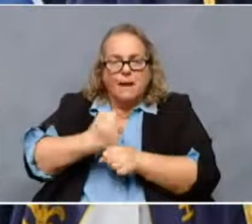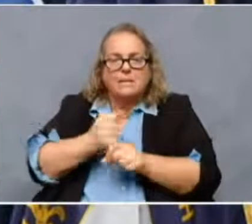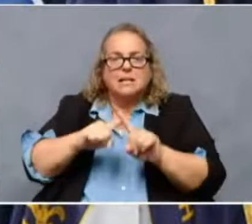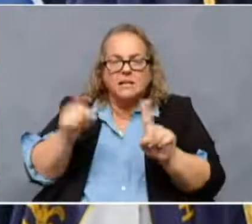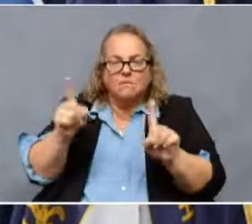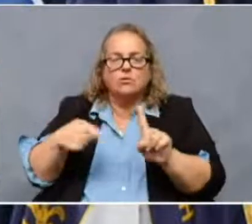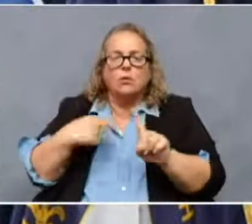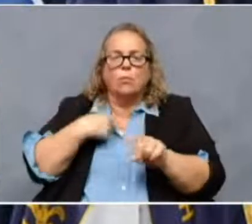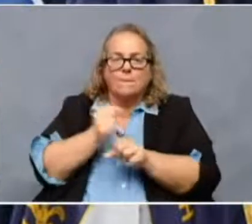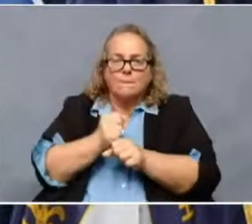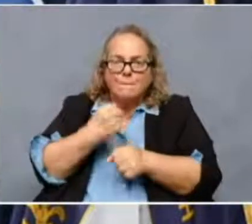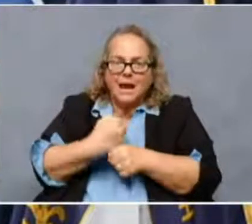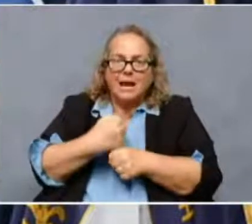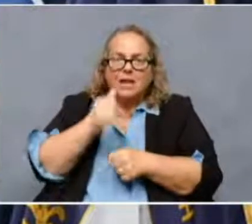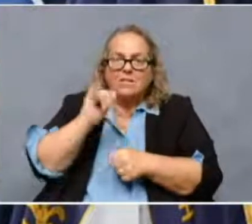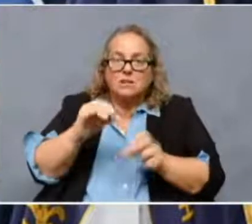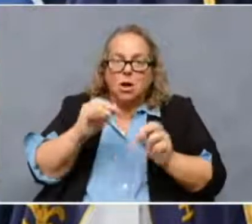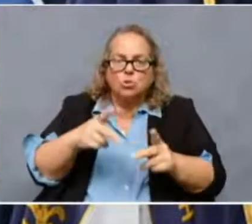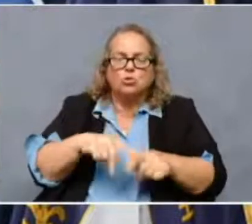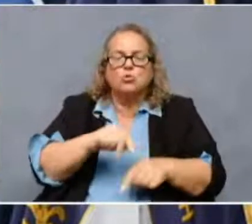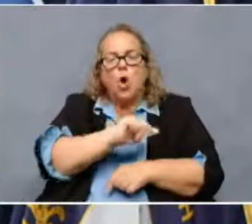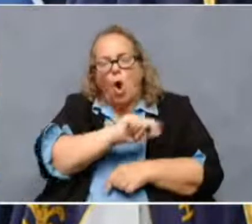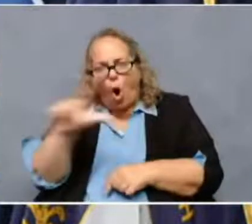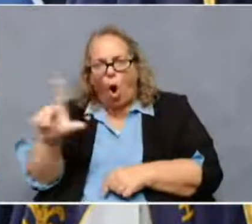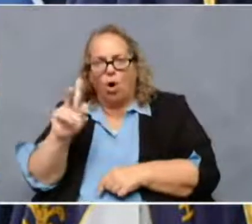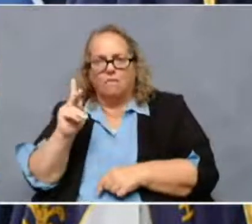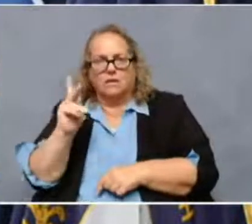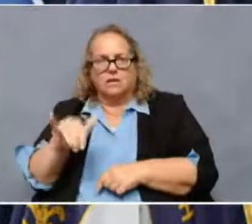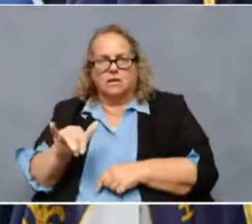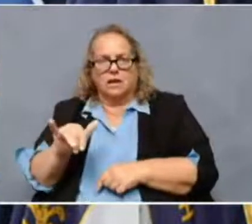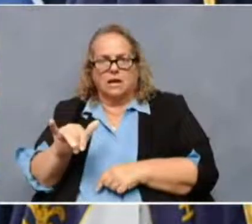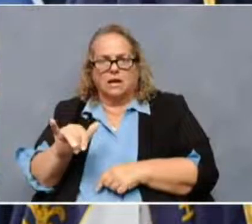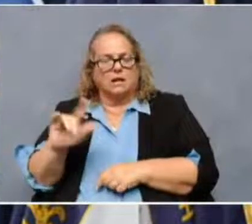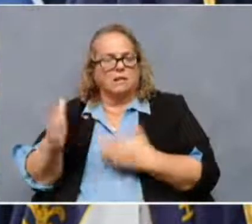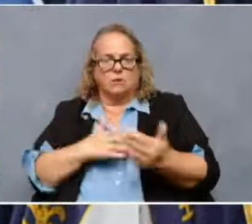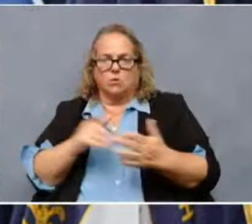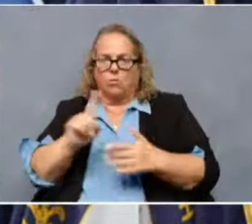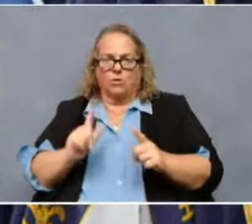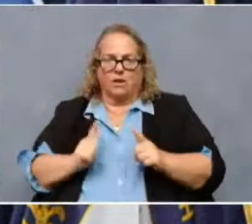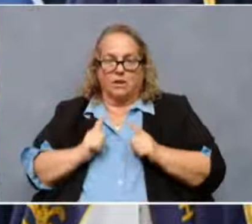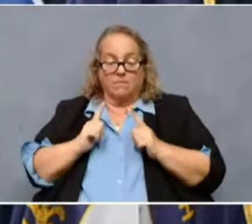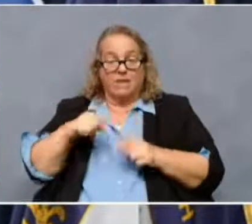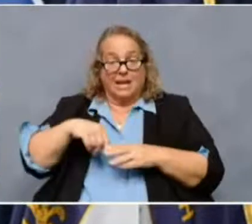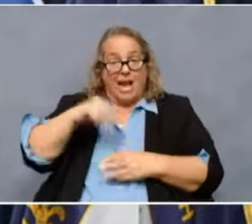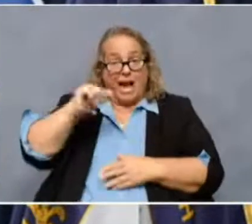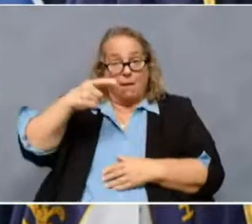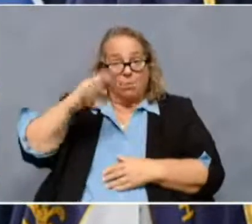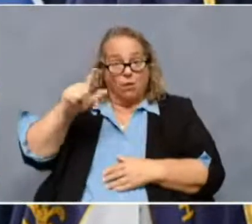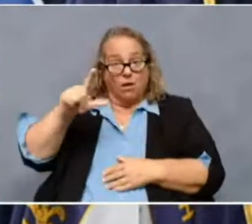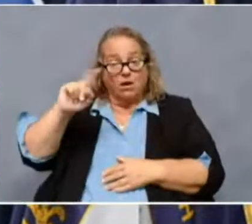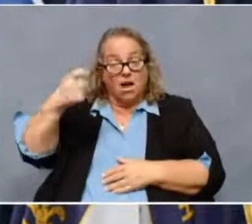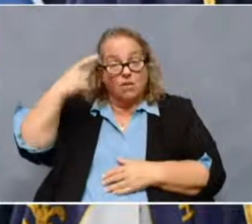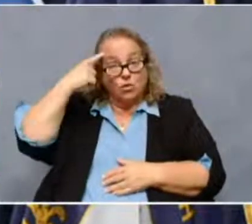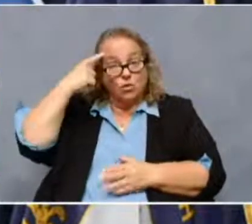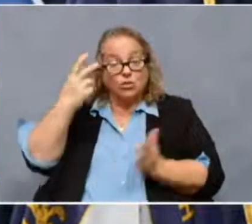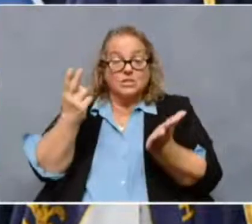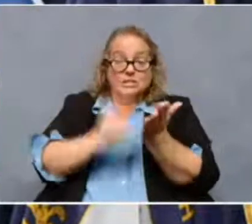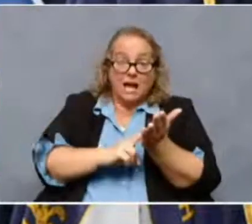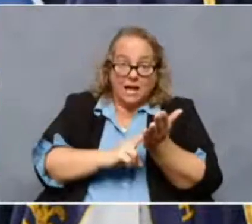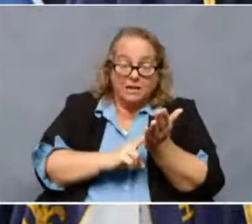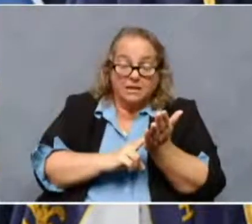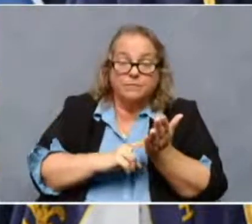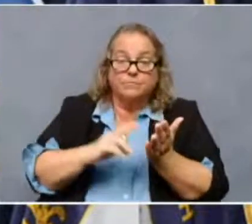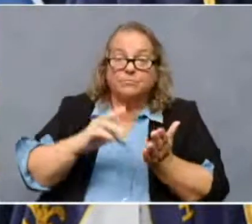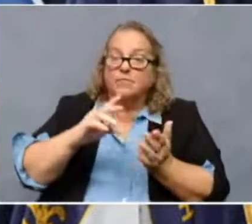zip code across Kentucky. So in April, Governor Beshear signed into law a bipartisan agreement to allocate $300